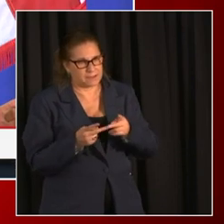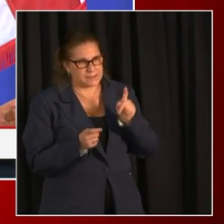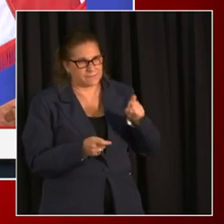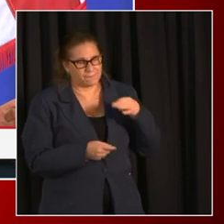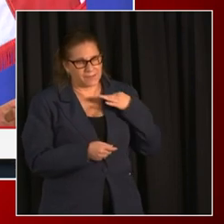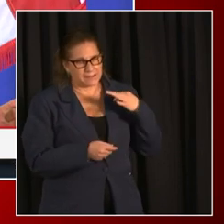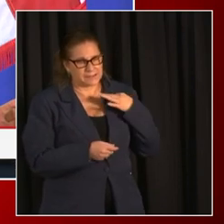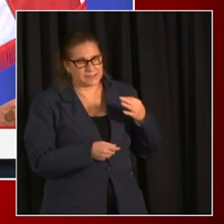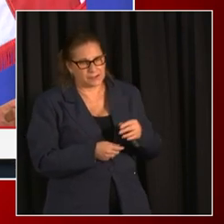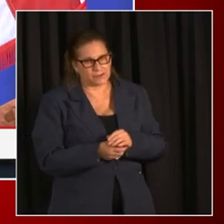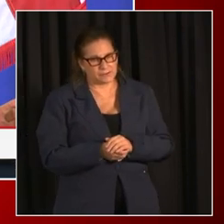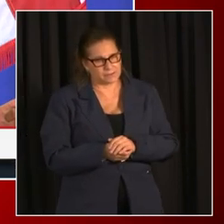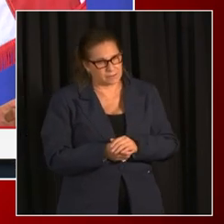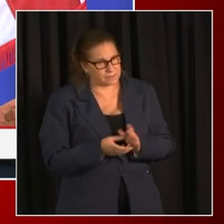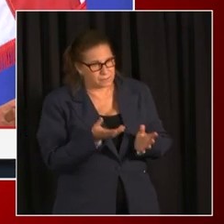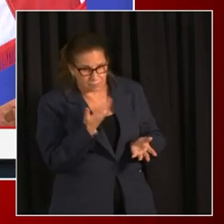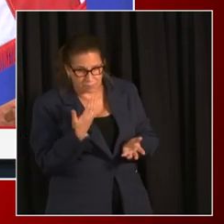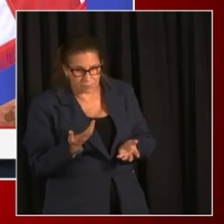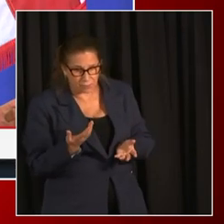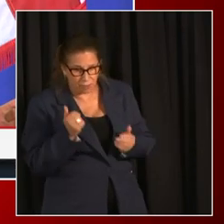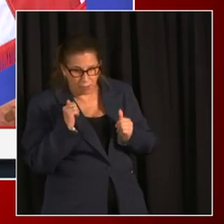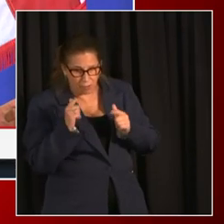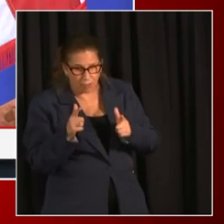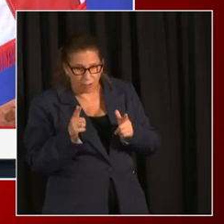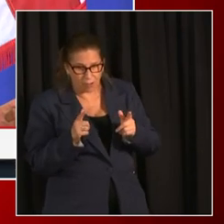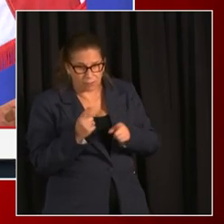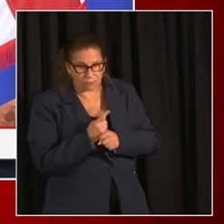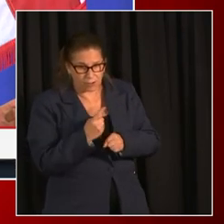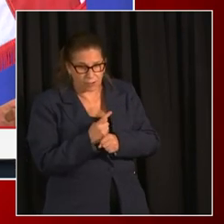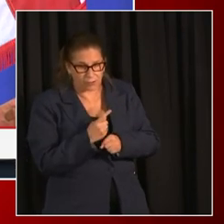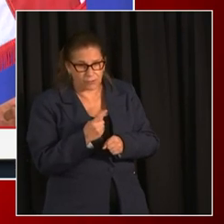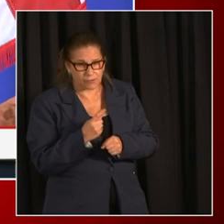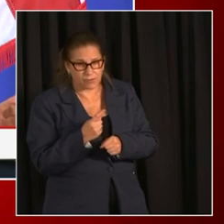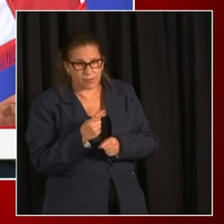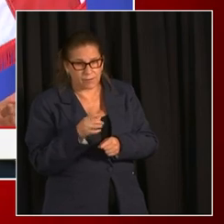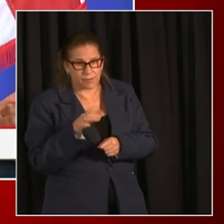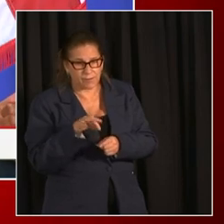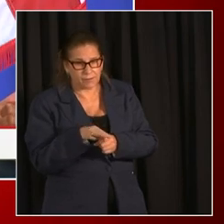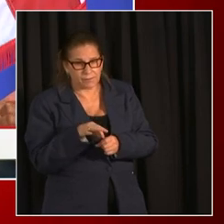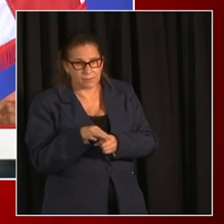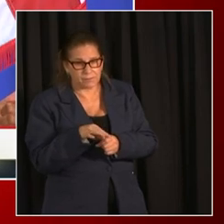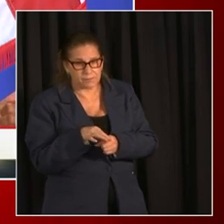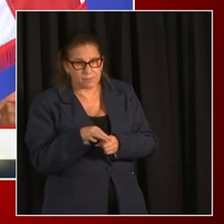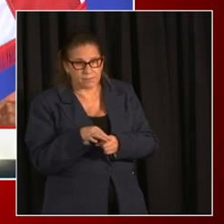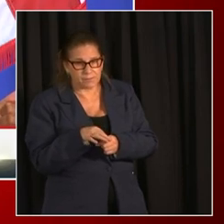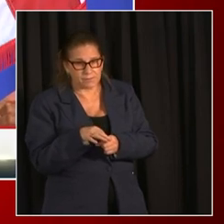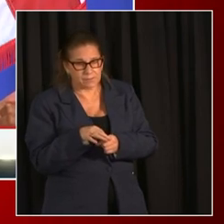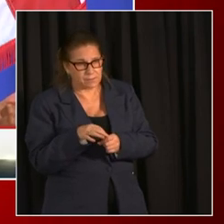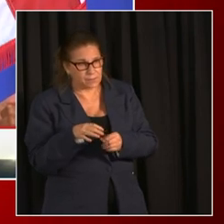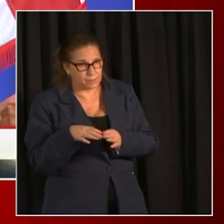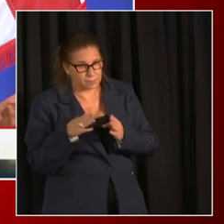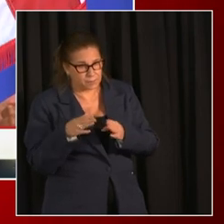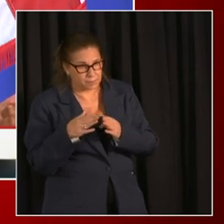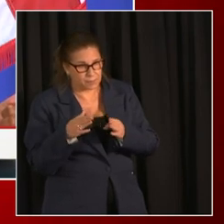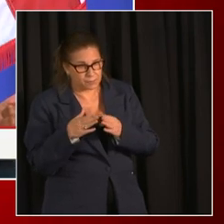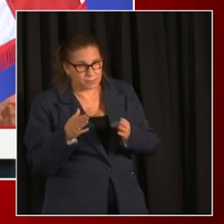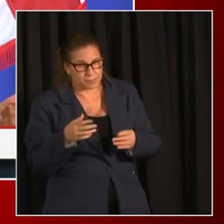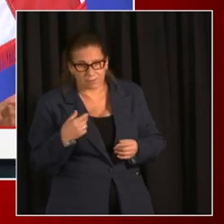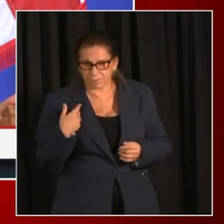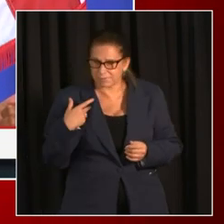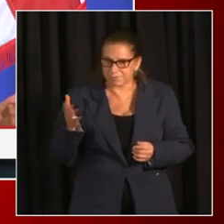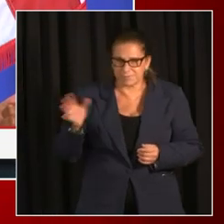So basically, are you wanting all the regular precincts to be open on Election Day this time? I've said repeatedly that